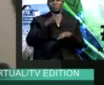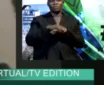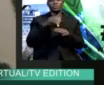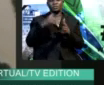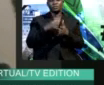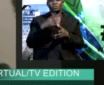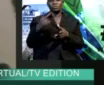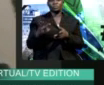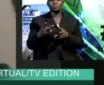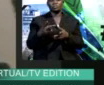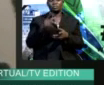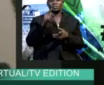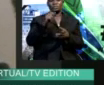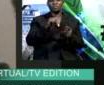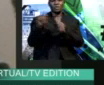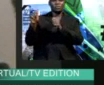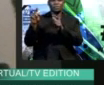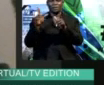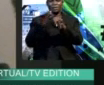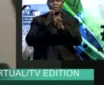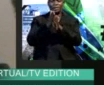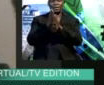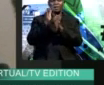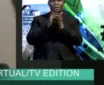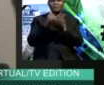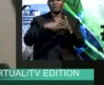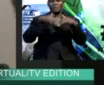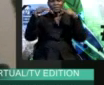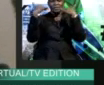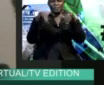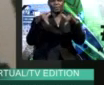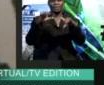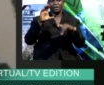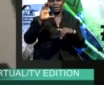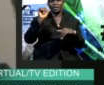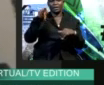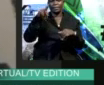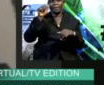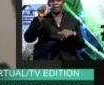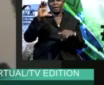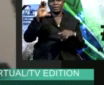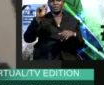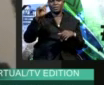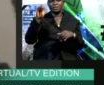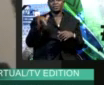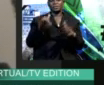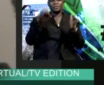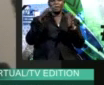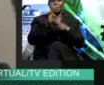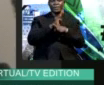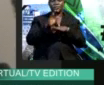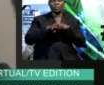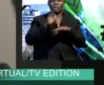two transmission lines, which have limited capacity. And so, based on